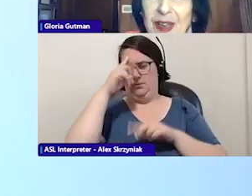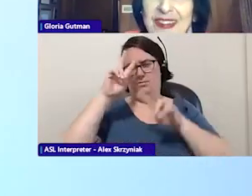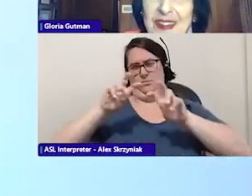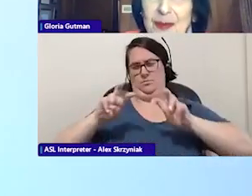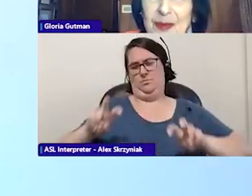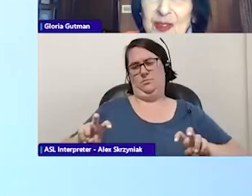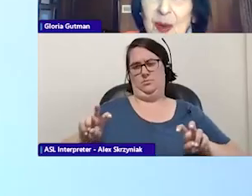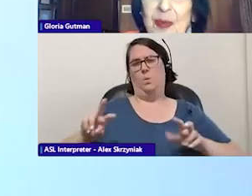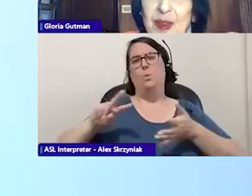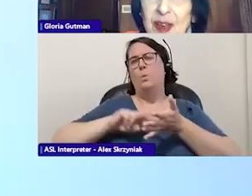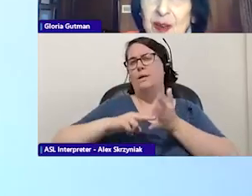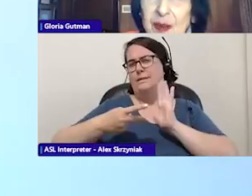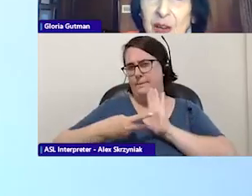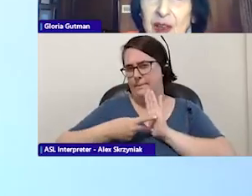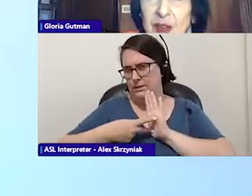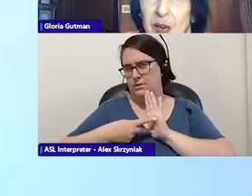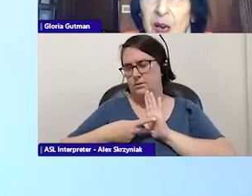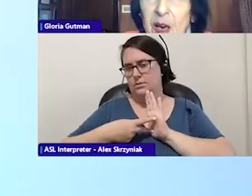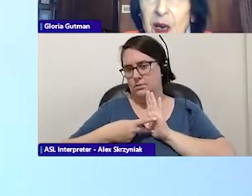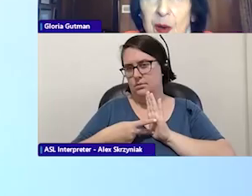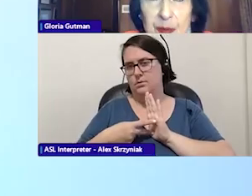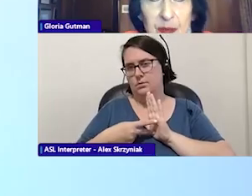about something that